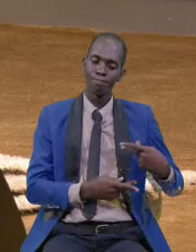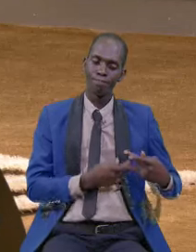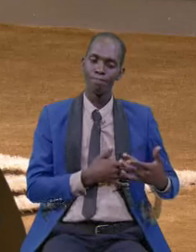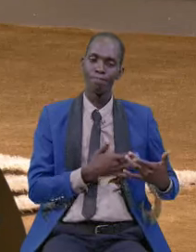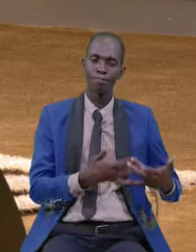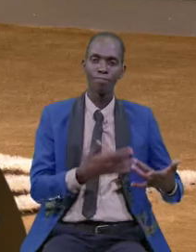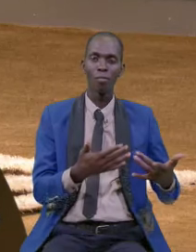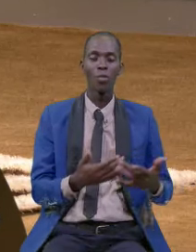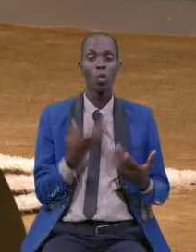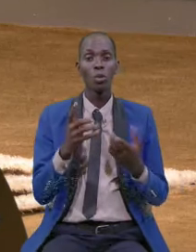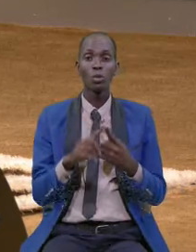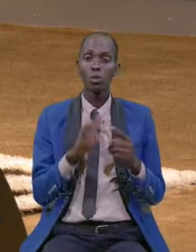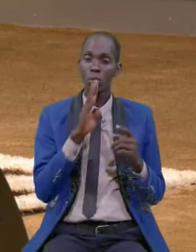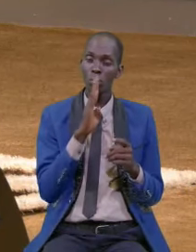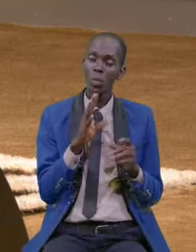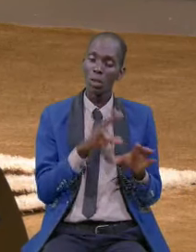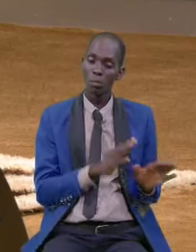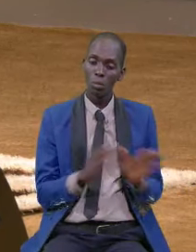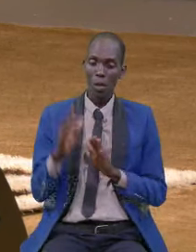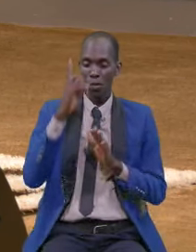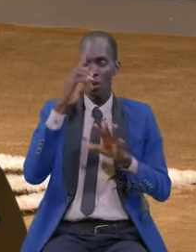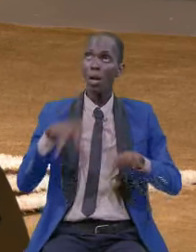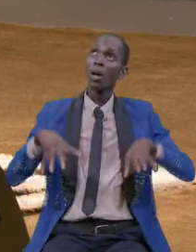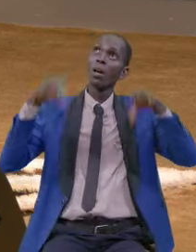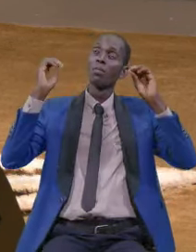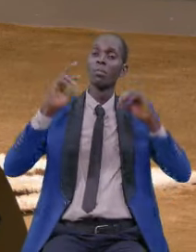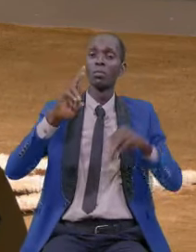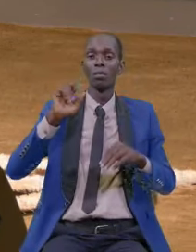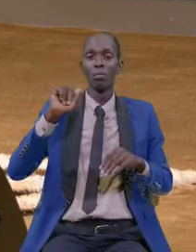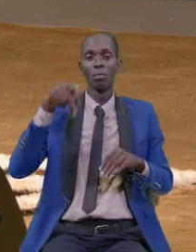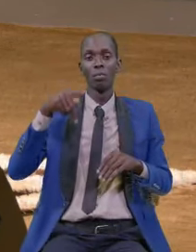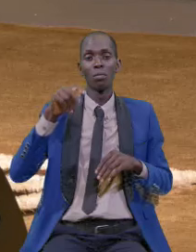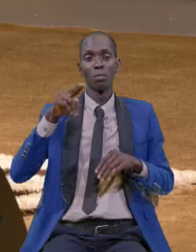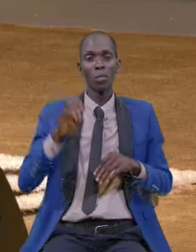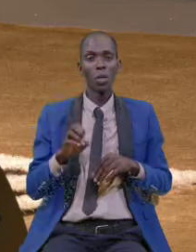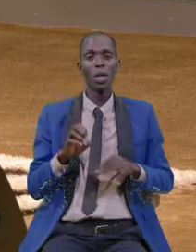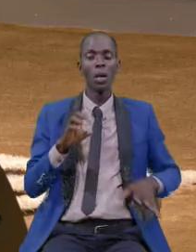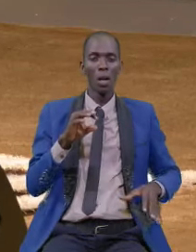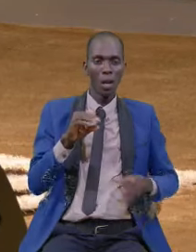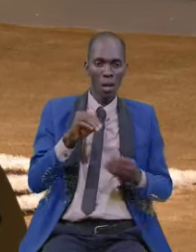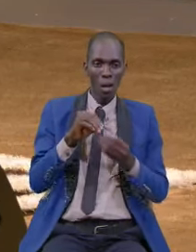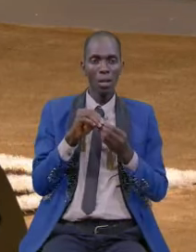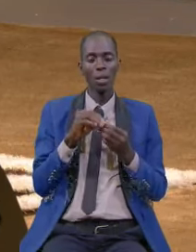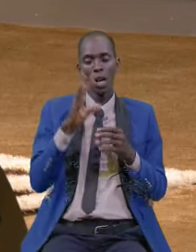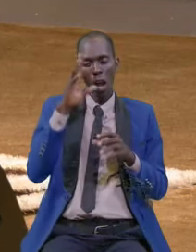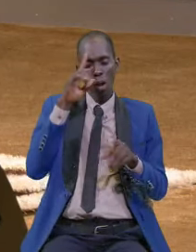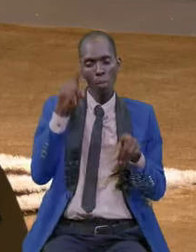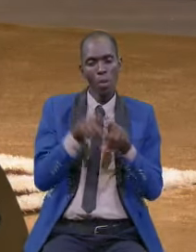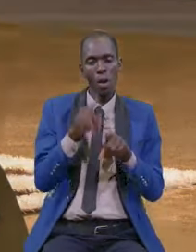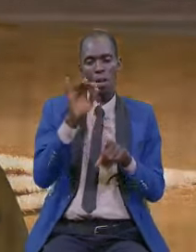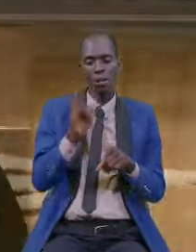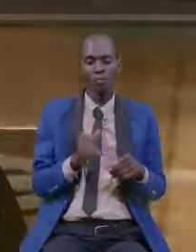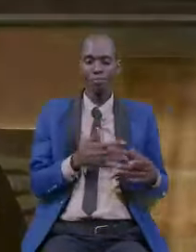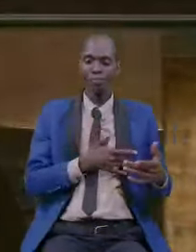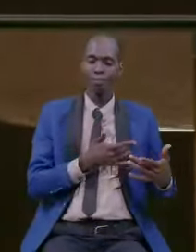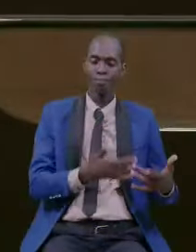Add brotherly kindness. You're walking and you want people to go at your pace. Maybe that's